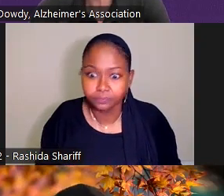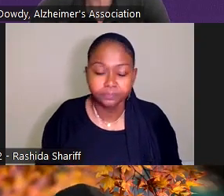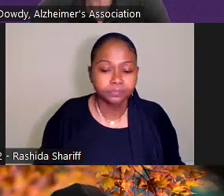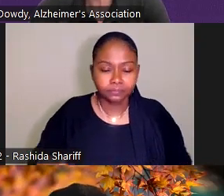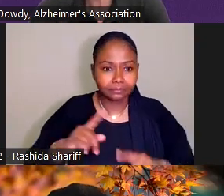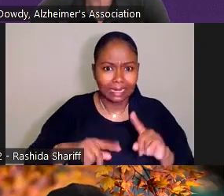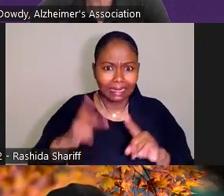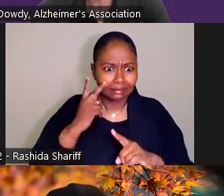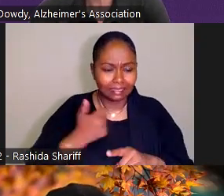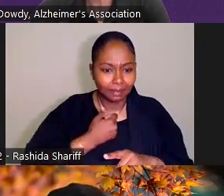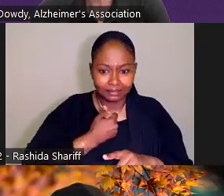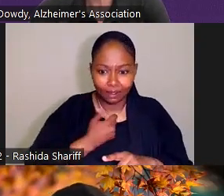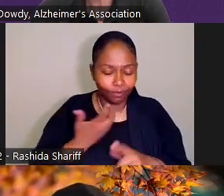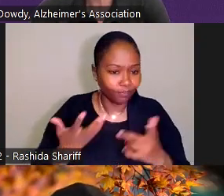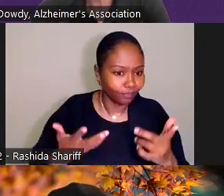There we go.